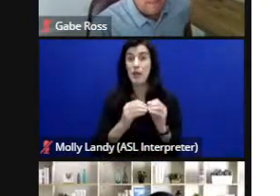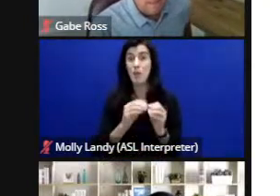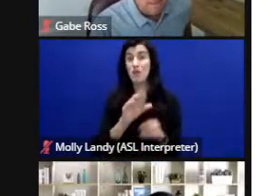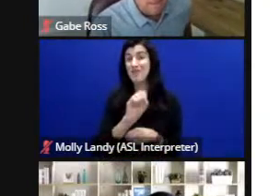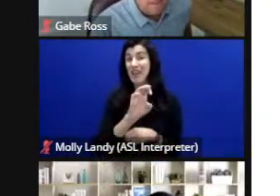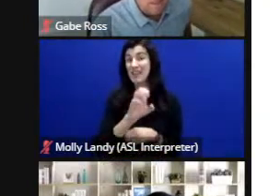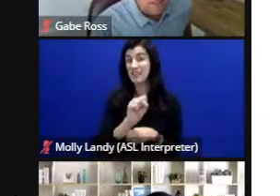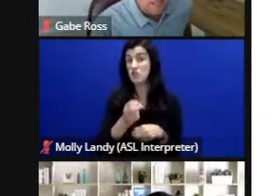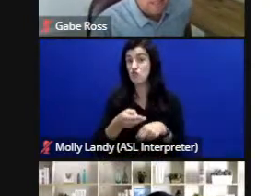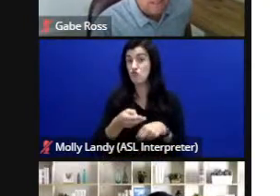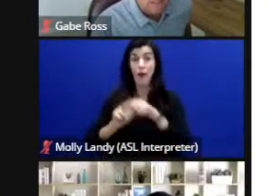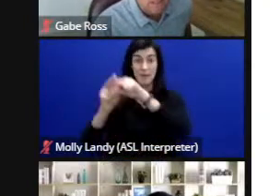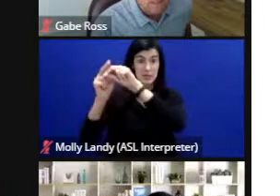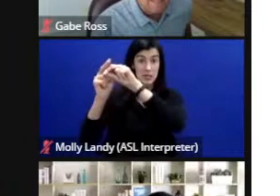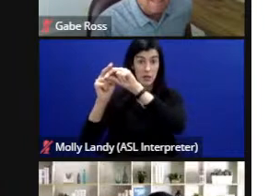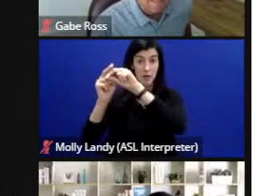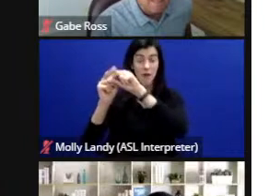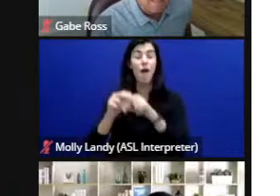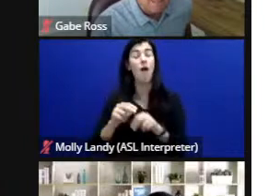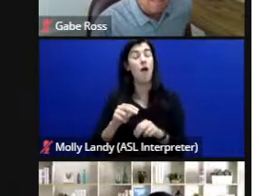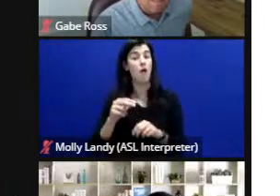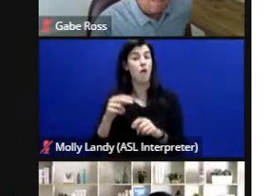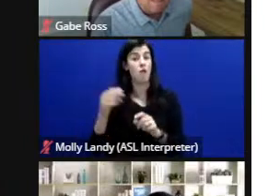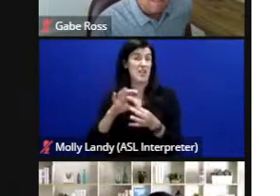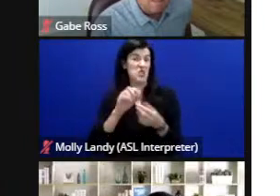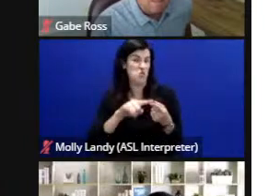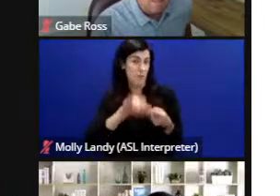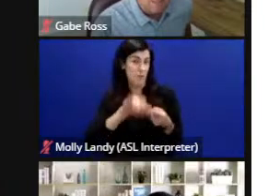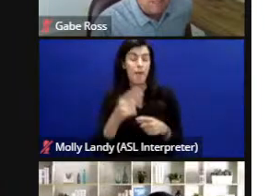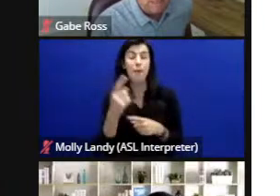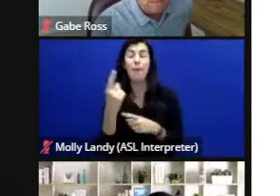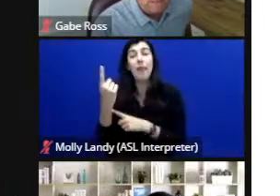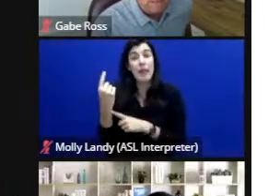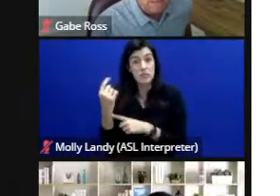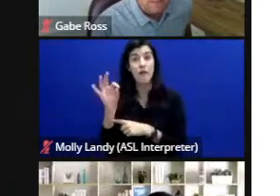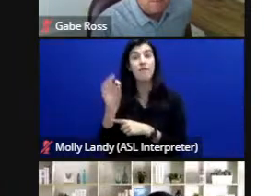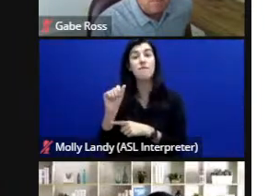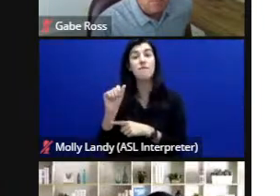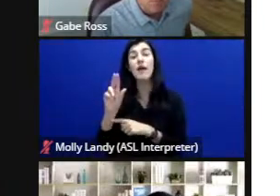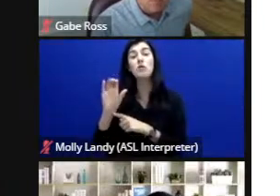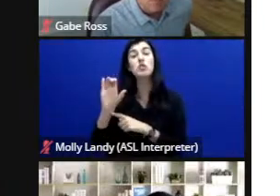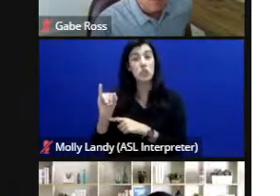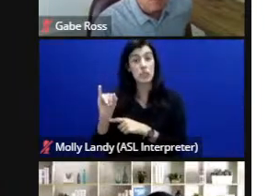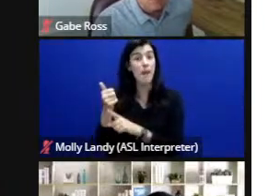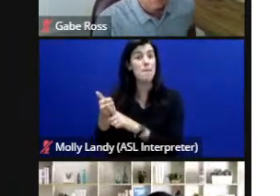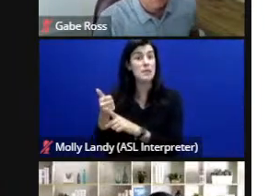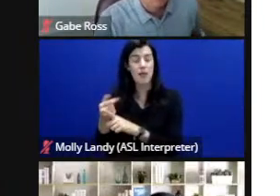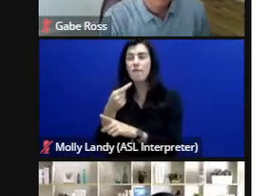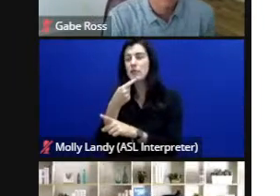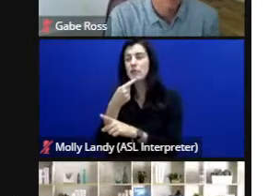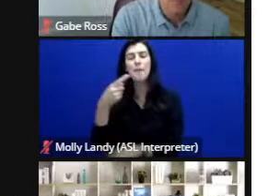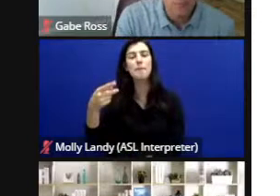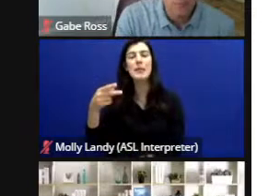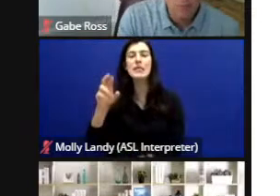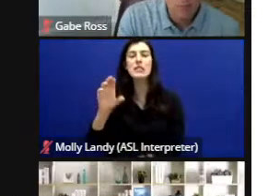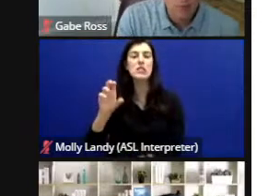Fauci himself said last year that any case, the PCR test is not